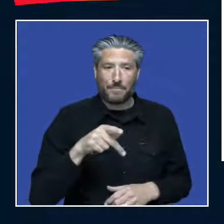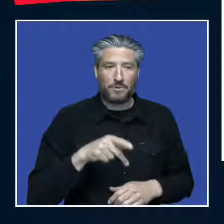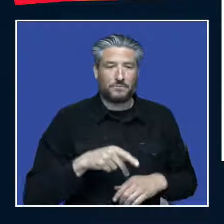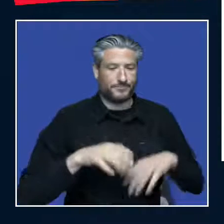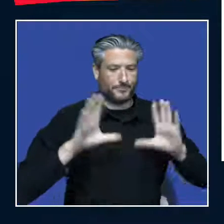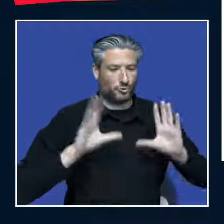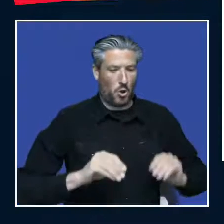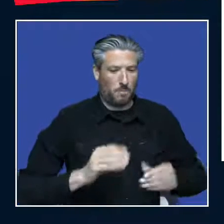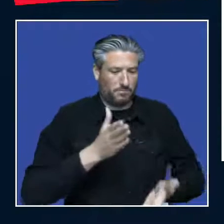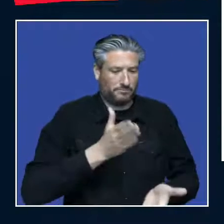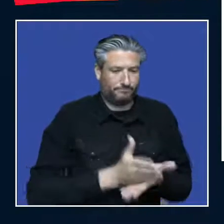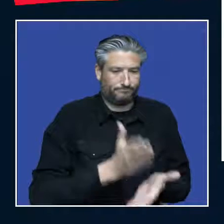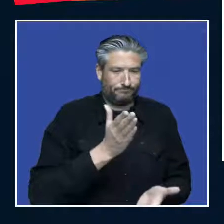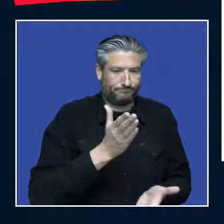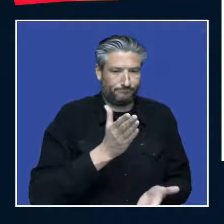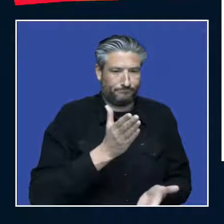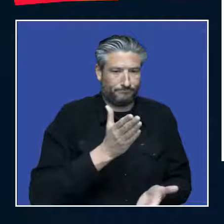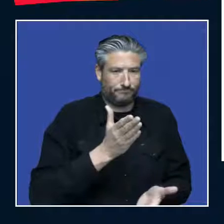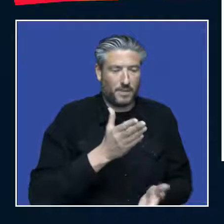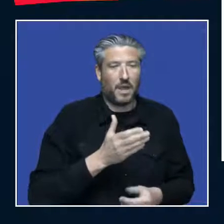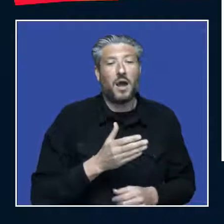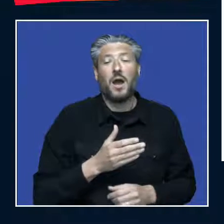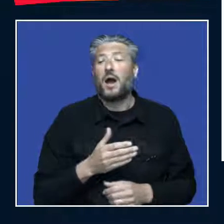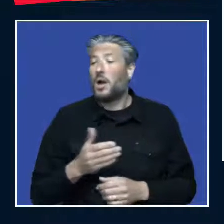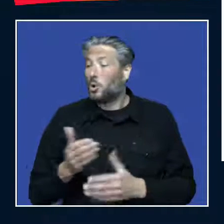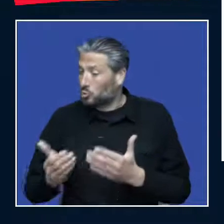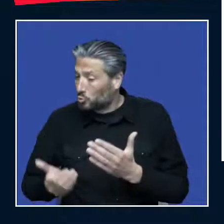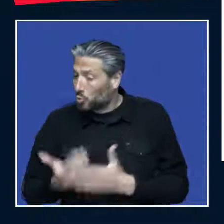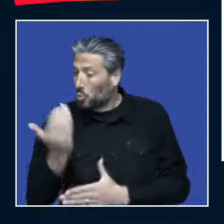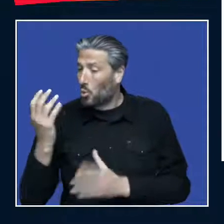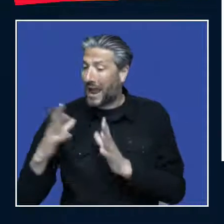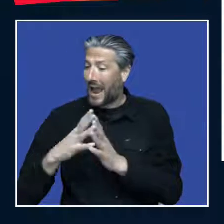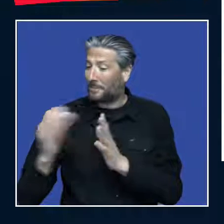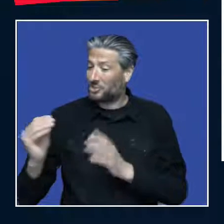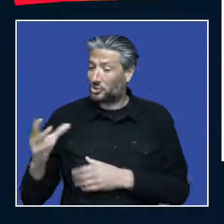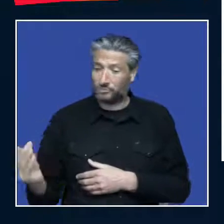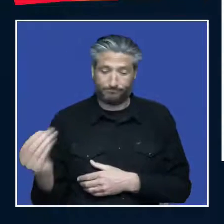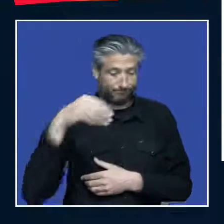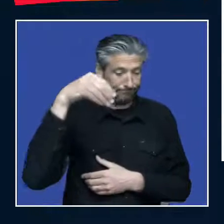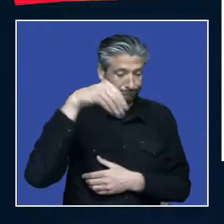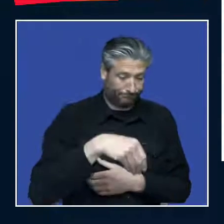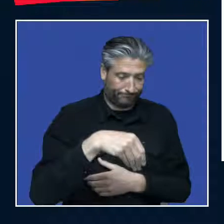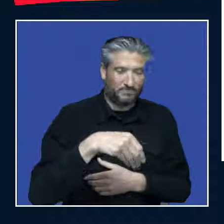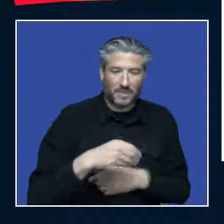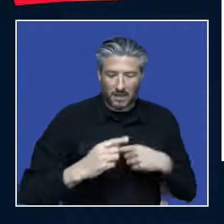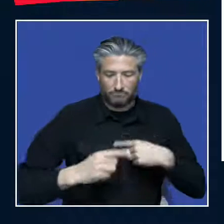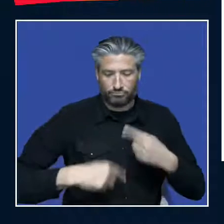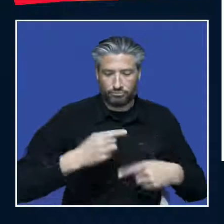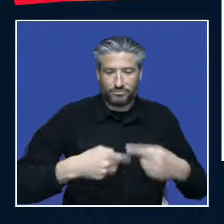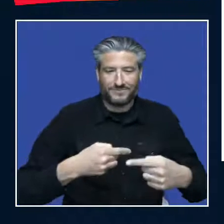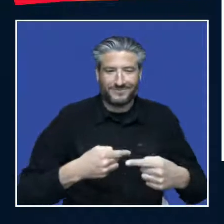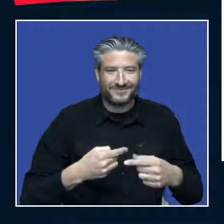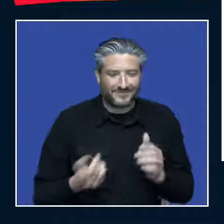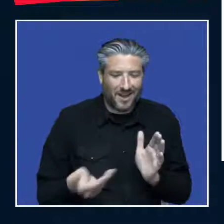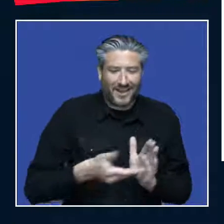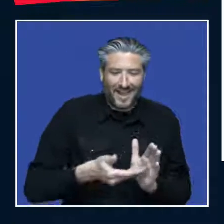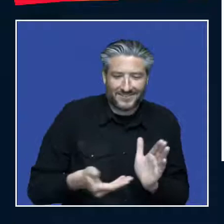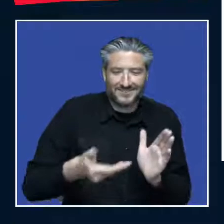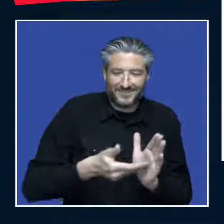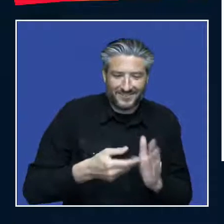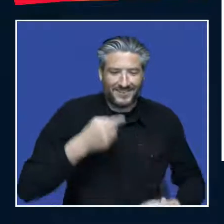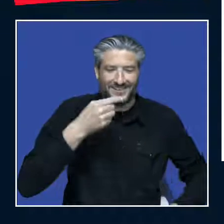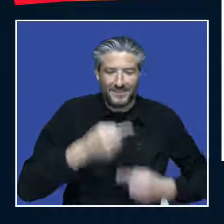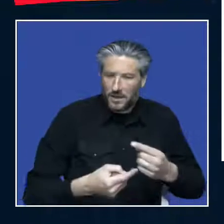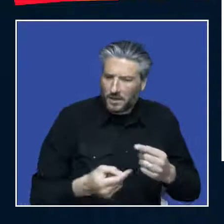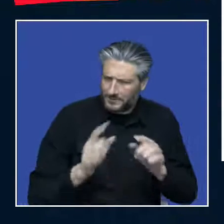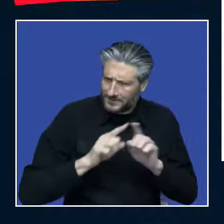just pull the new image and then just start it again. So that's a different type of working than we